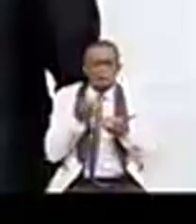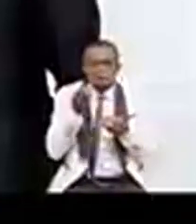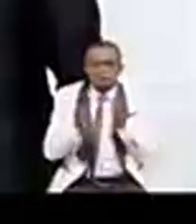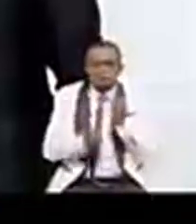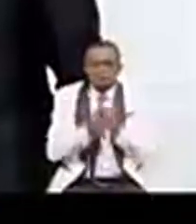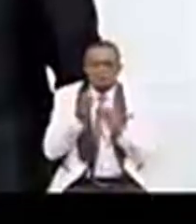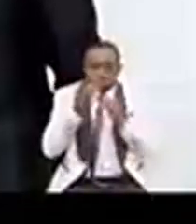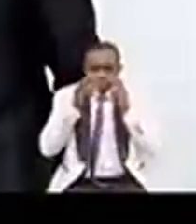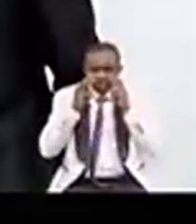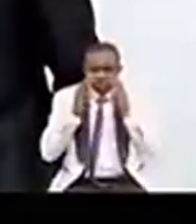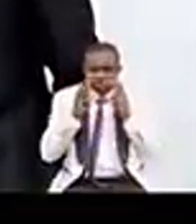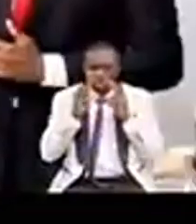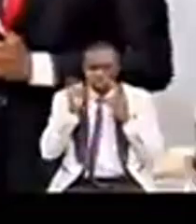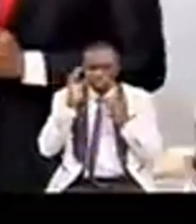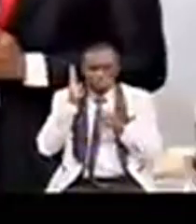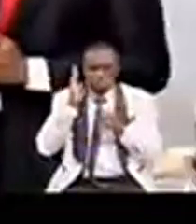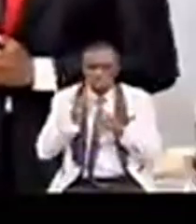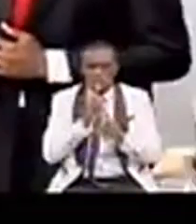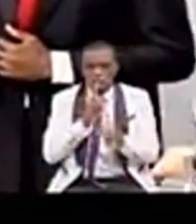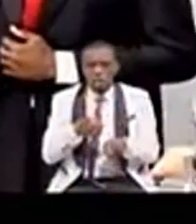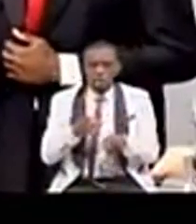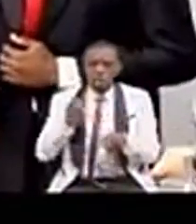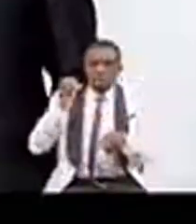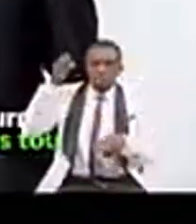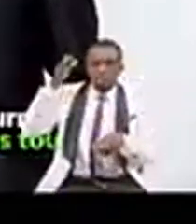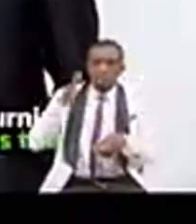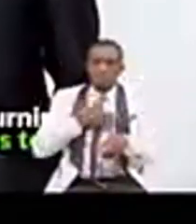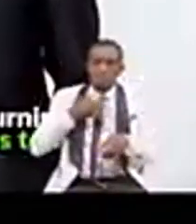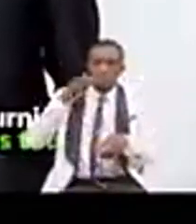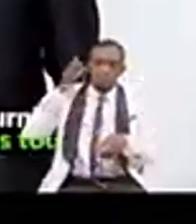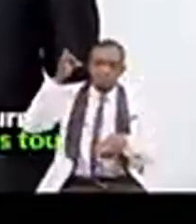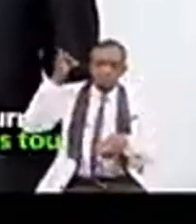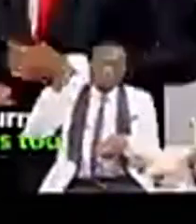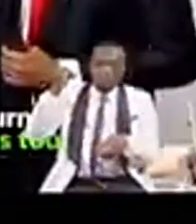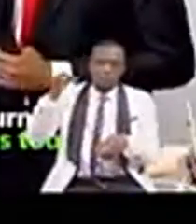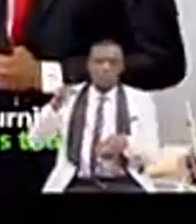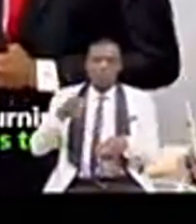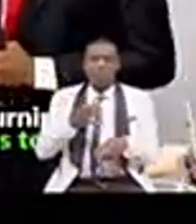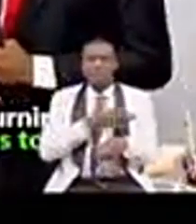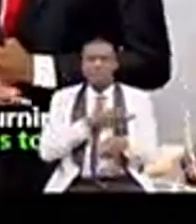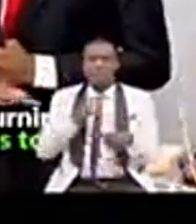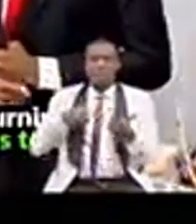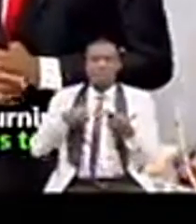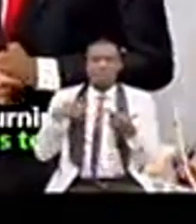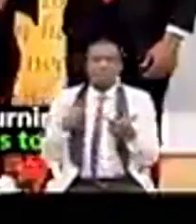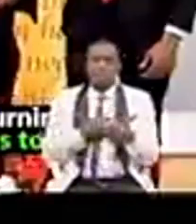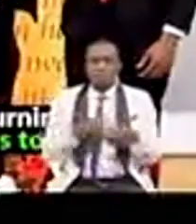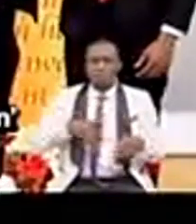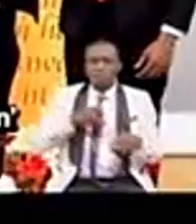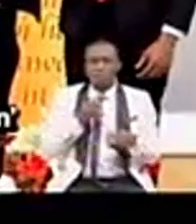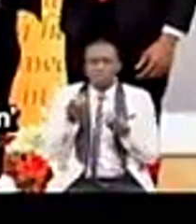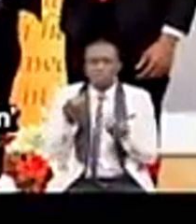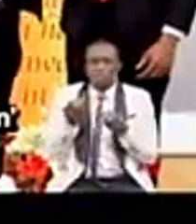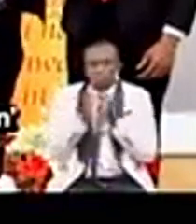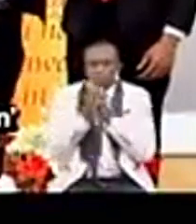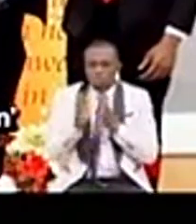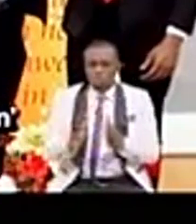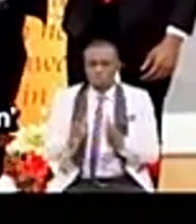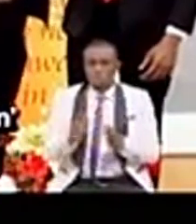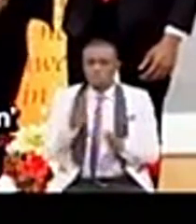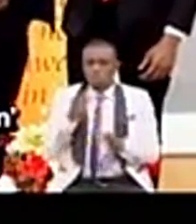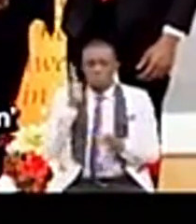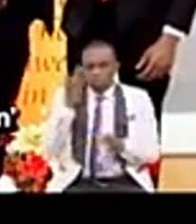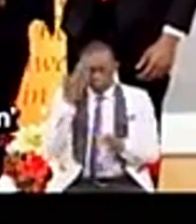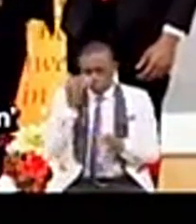faintest cry, answer by and by. Feel a little prayer will turn in, know